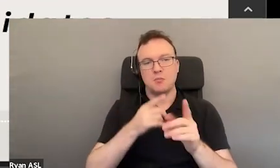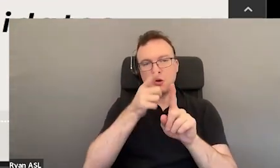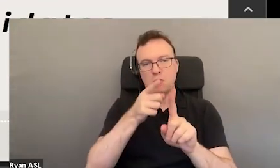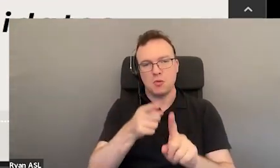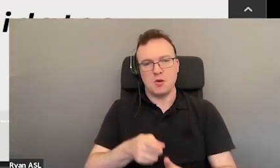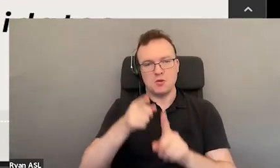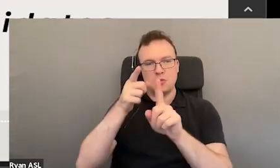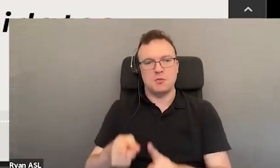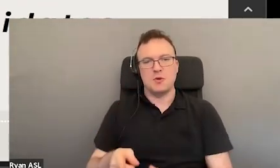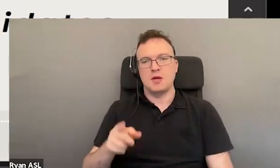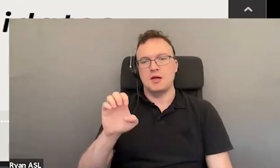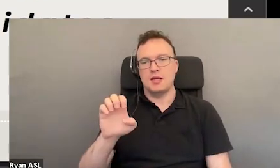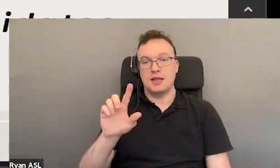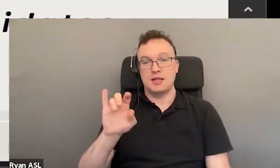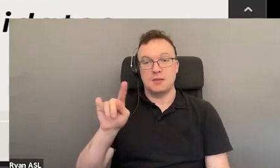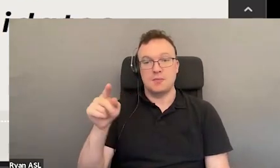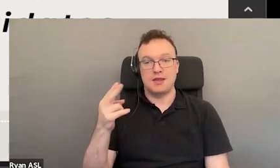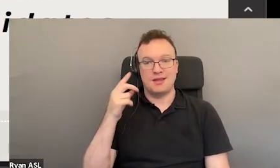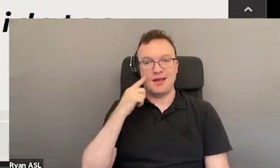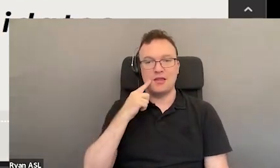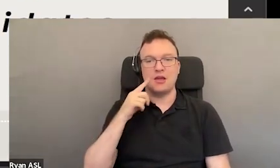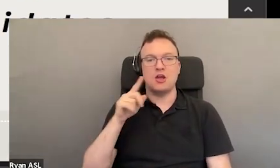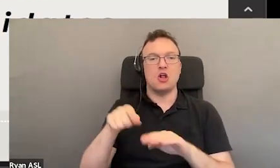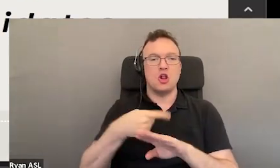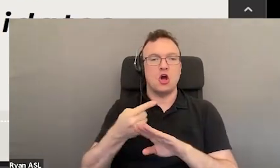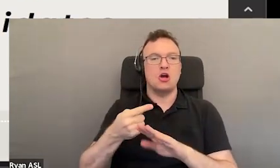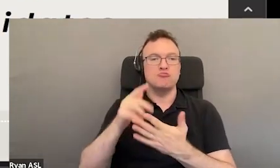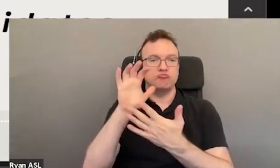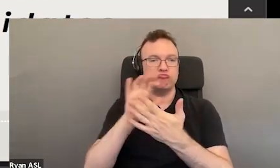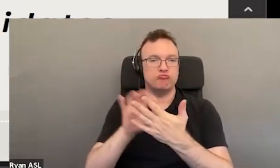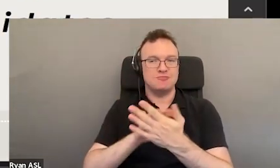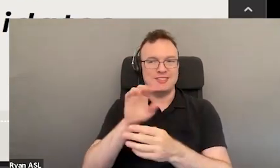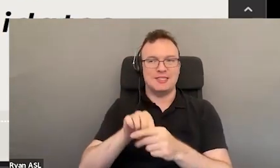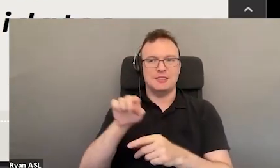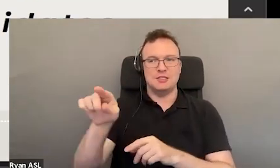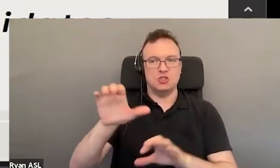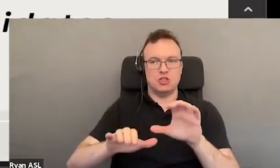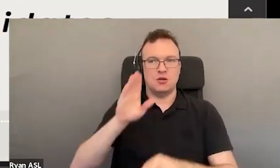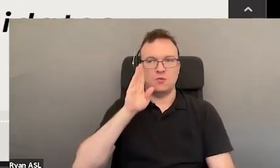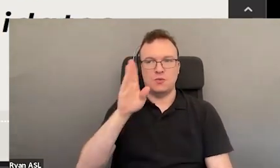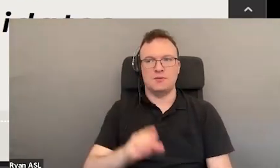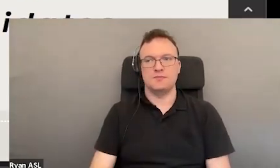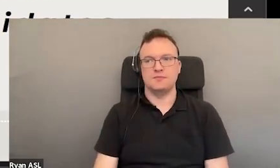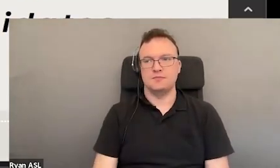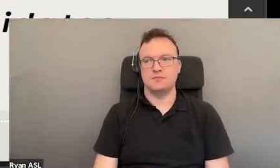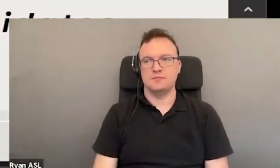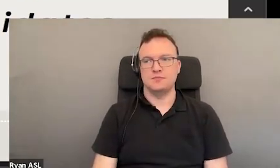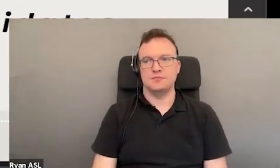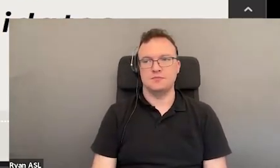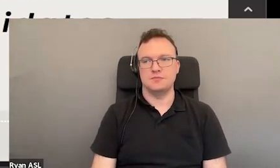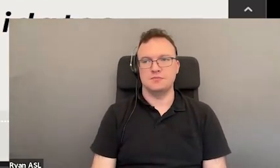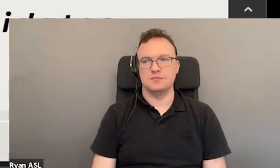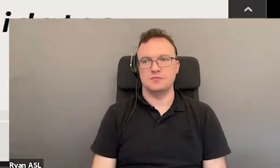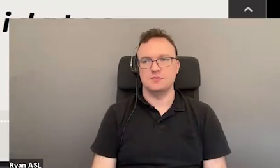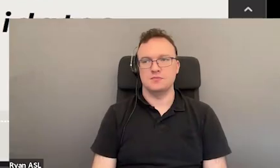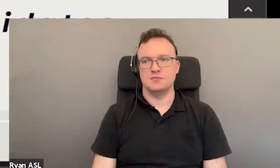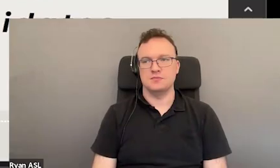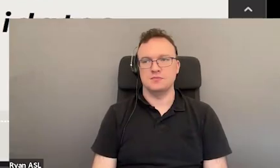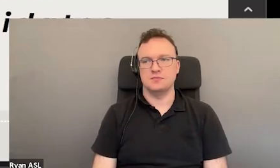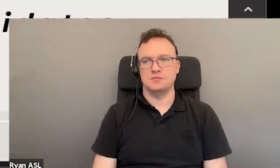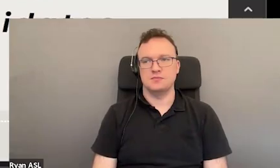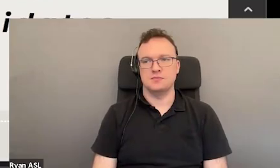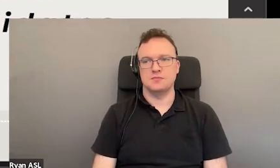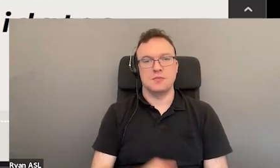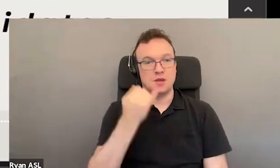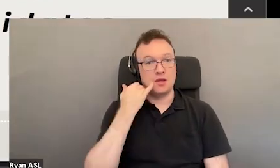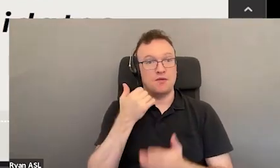here, and Elizabeth, I believe, is going to put the long version of the explanation in the chat so that you can see the full description if that helps